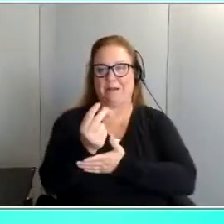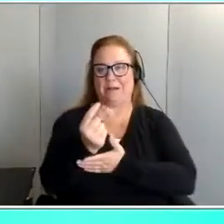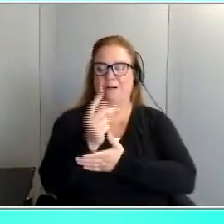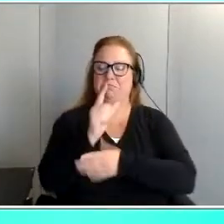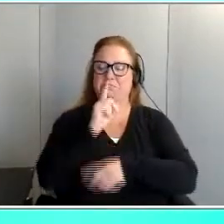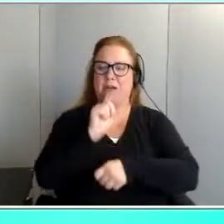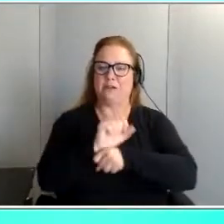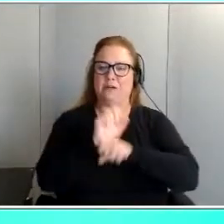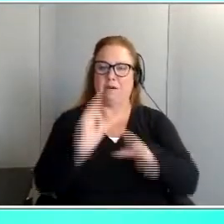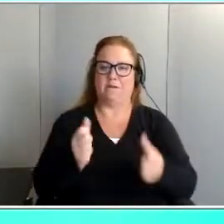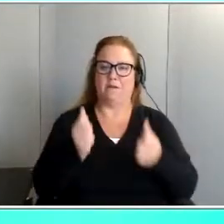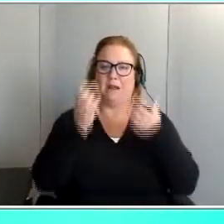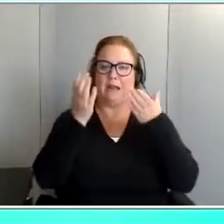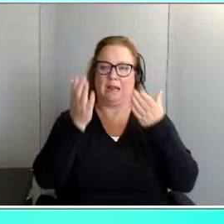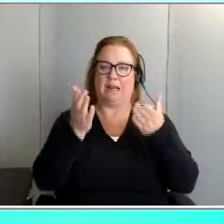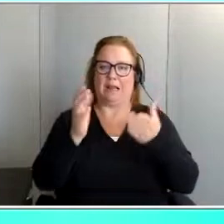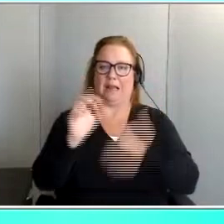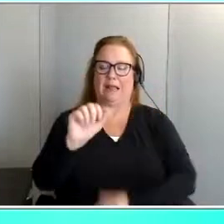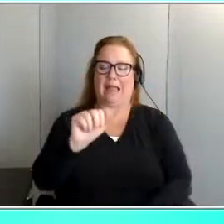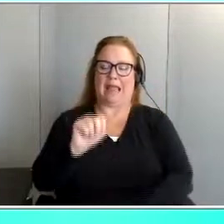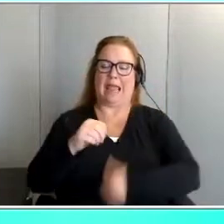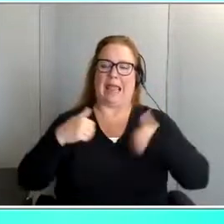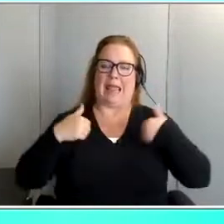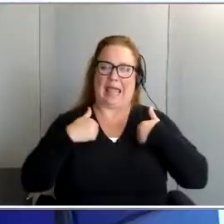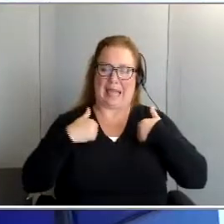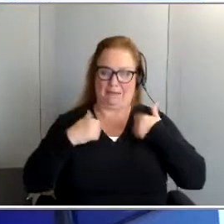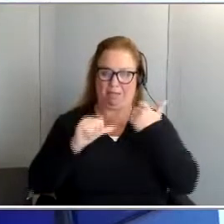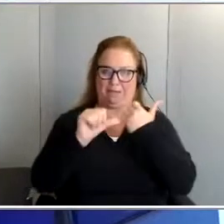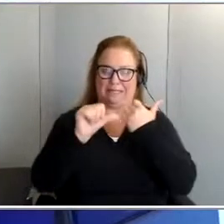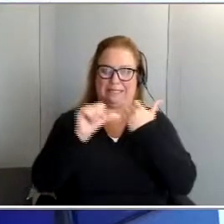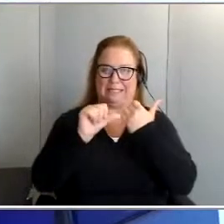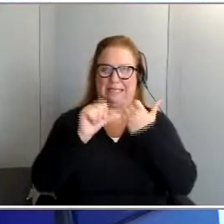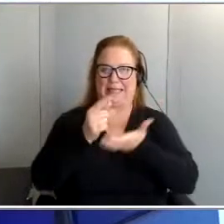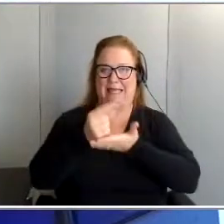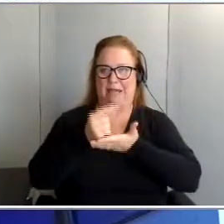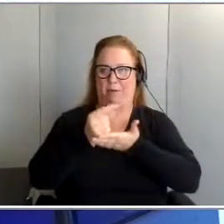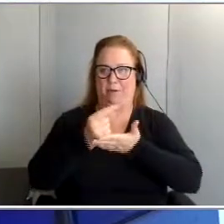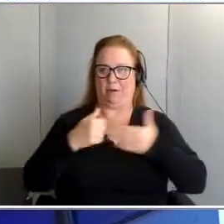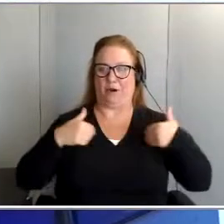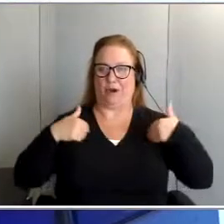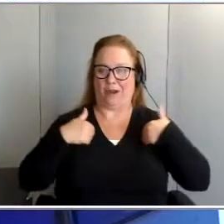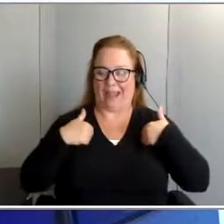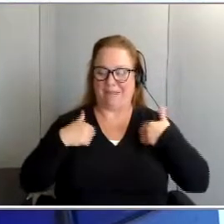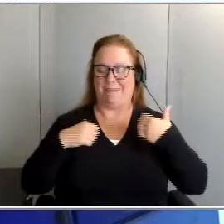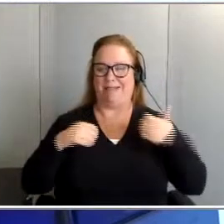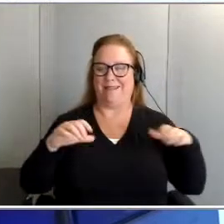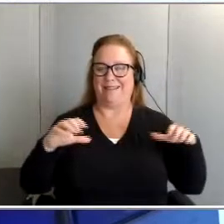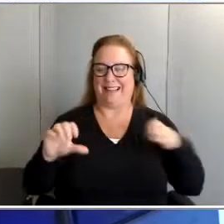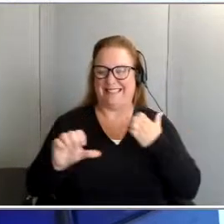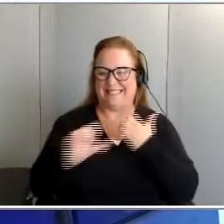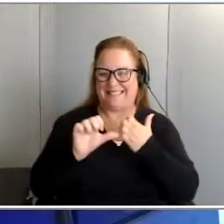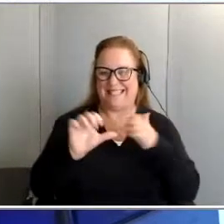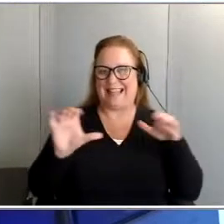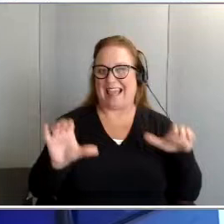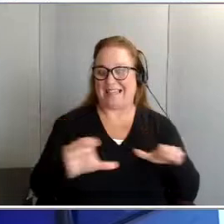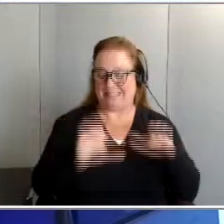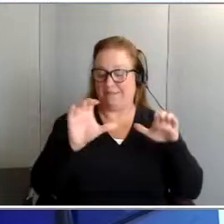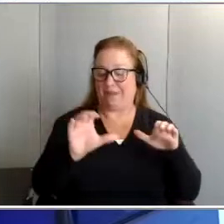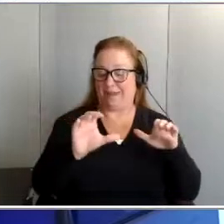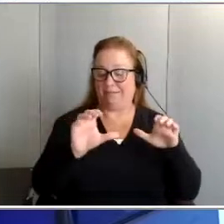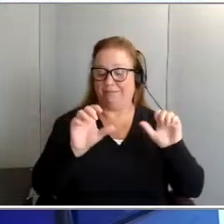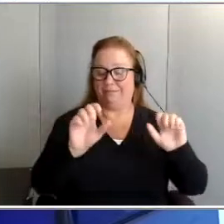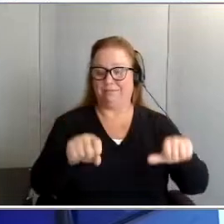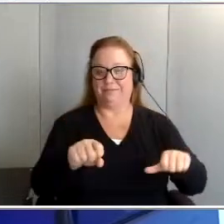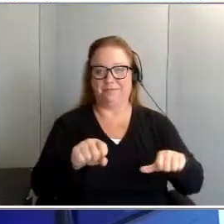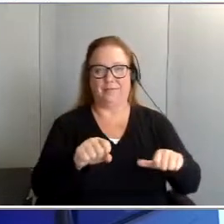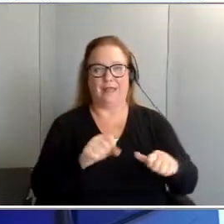as actual animal-assisted therapy or animal-assisted activity. So, Amy, you know I love